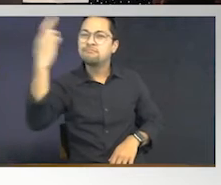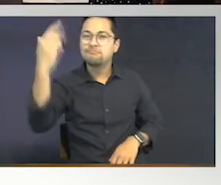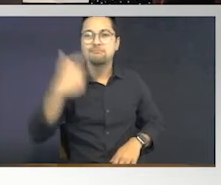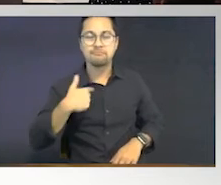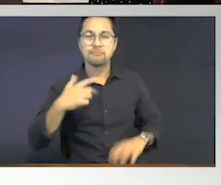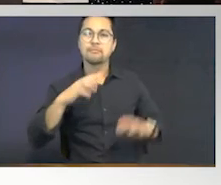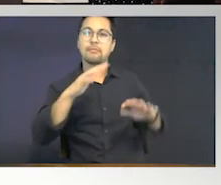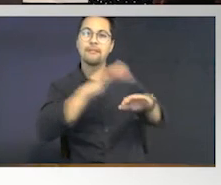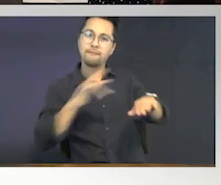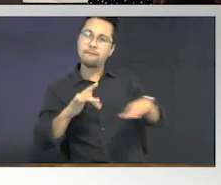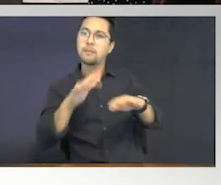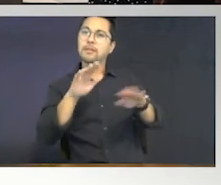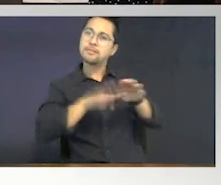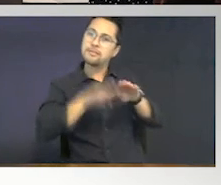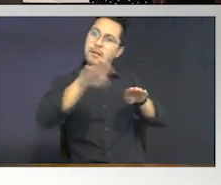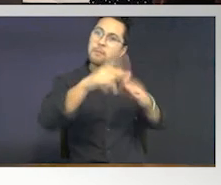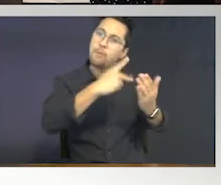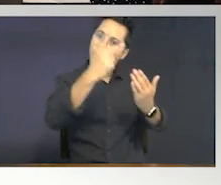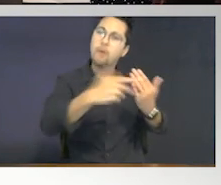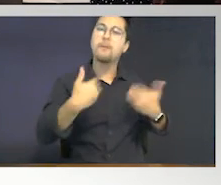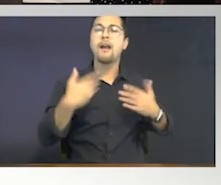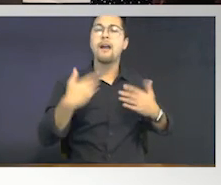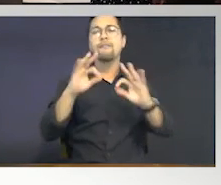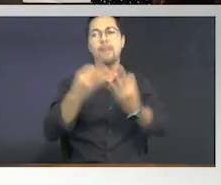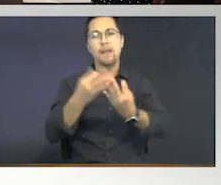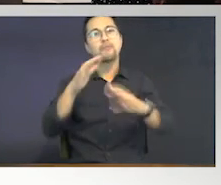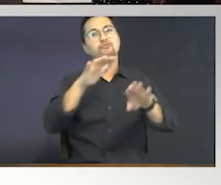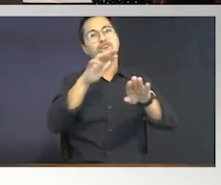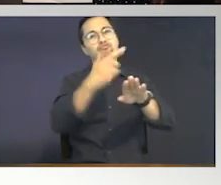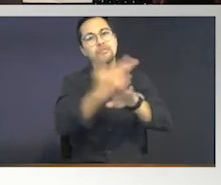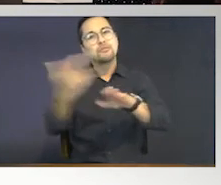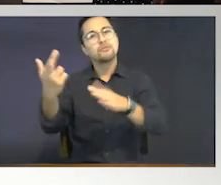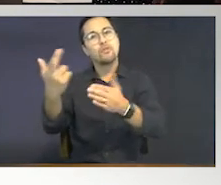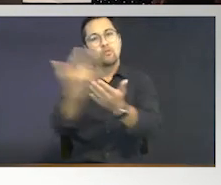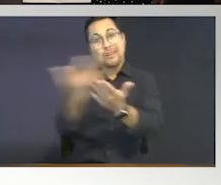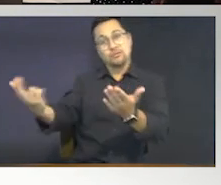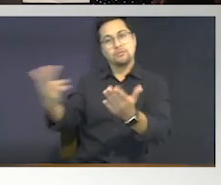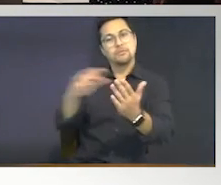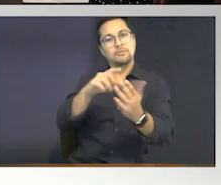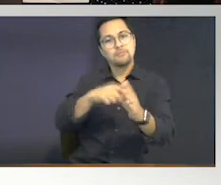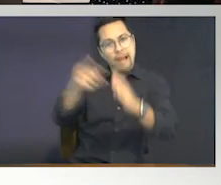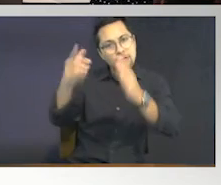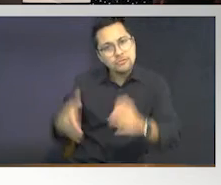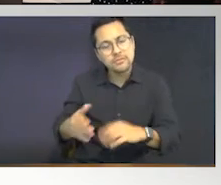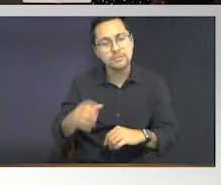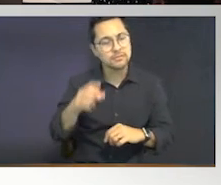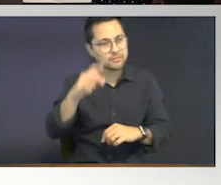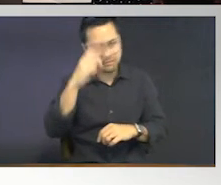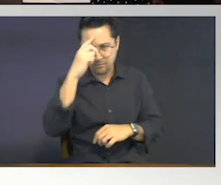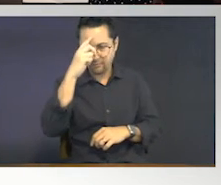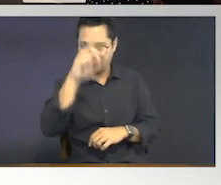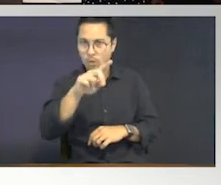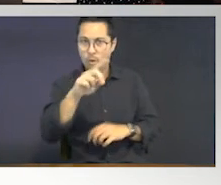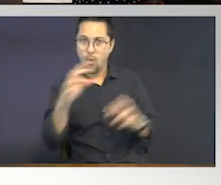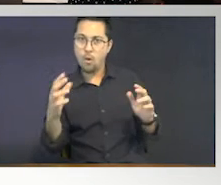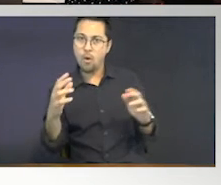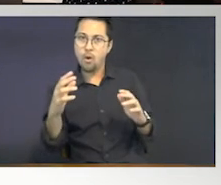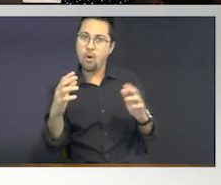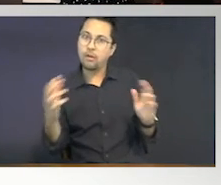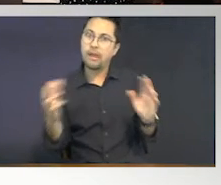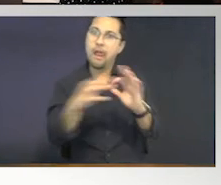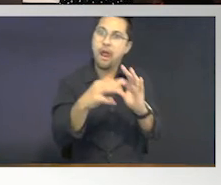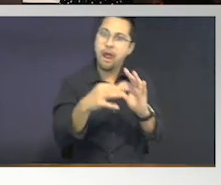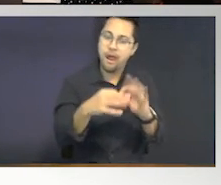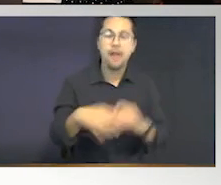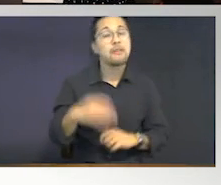family resource specialists in our program, is to be that parent connection. So if you are in Early